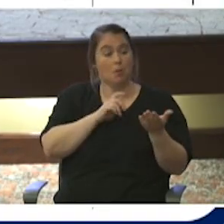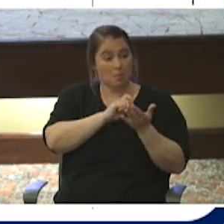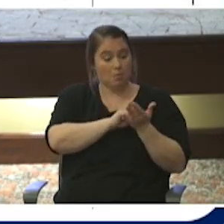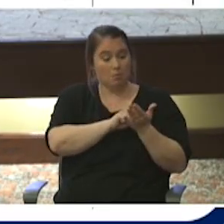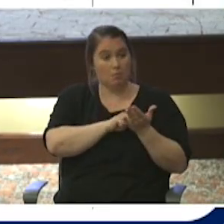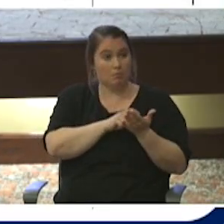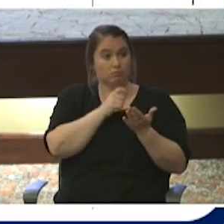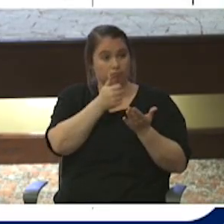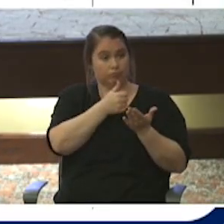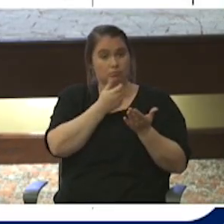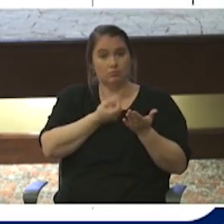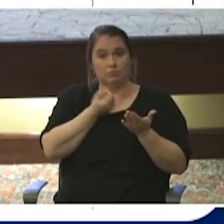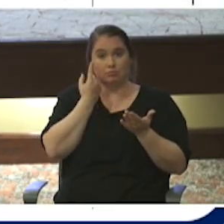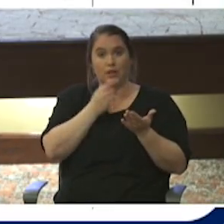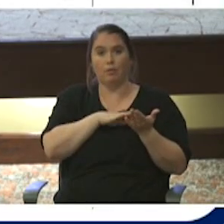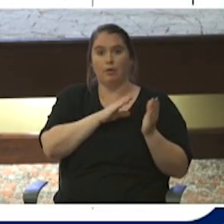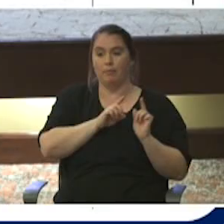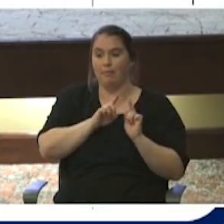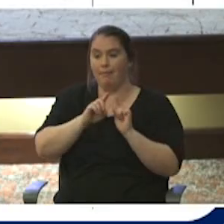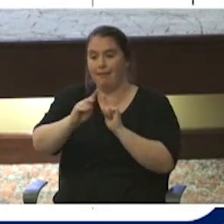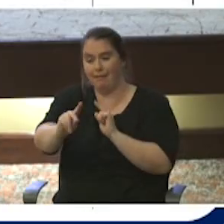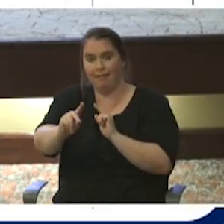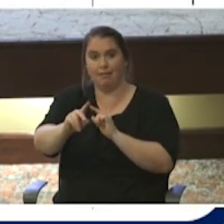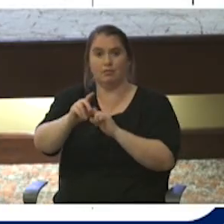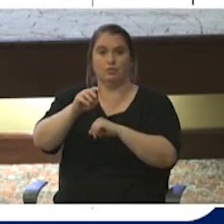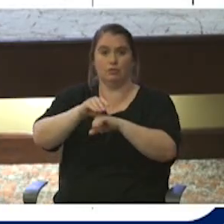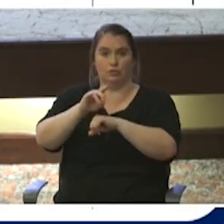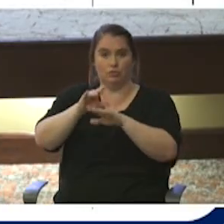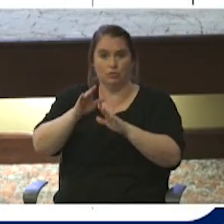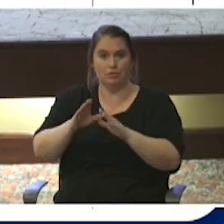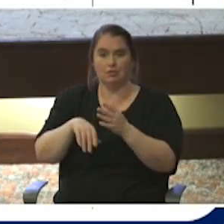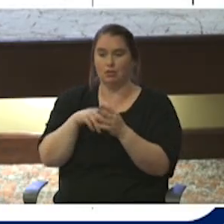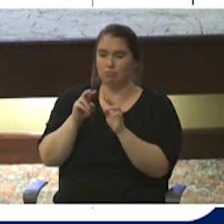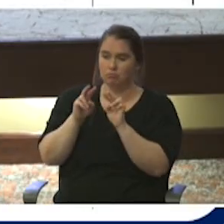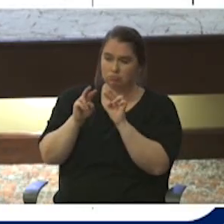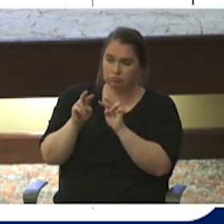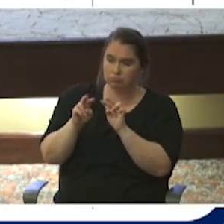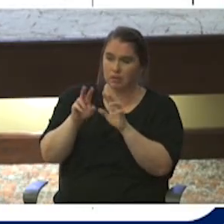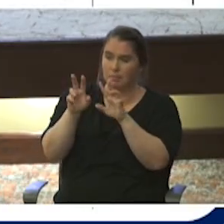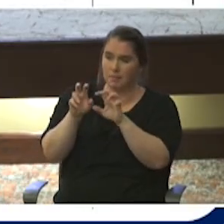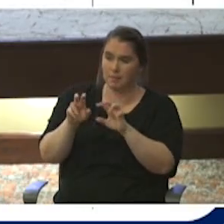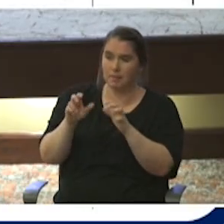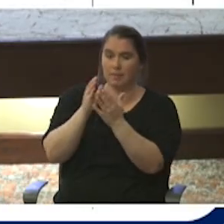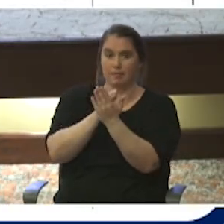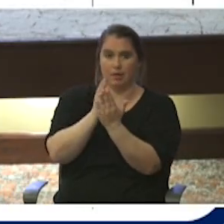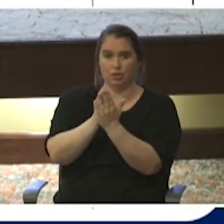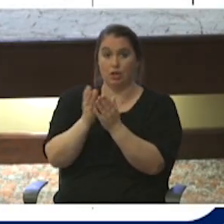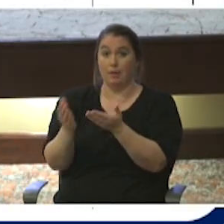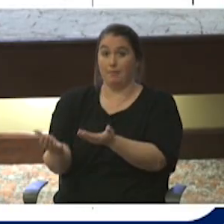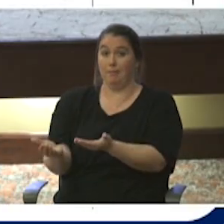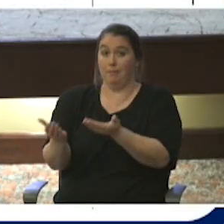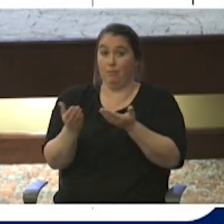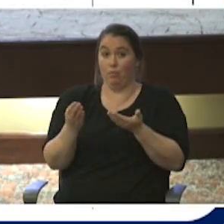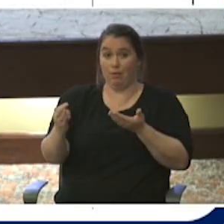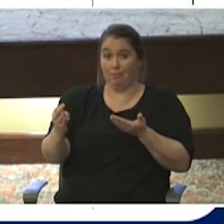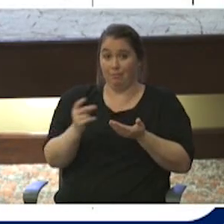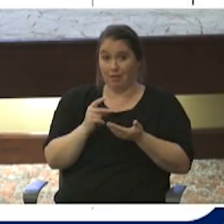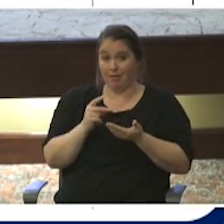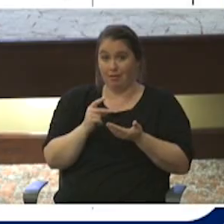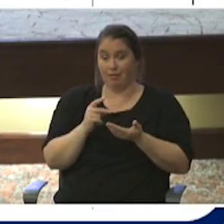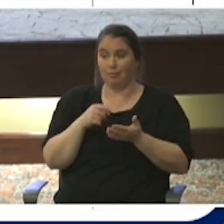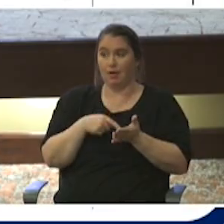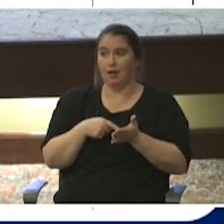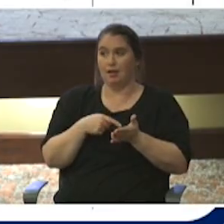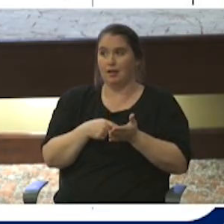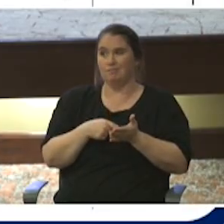our consultants and talk with city manager's office and budget and finance and bring something back to you